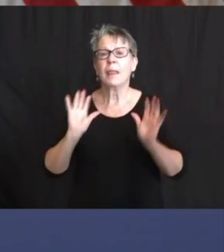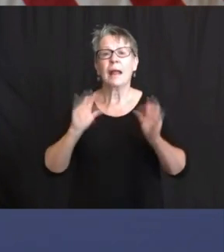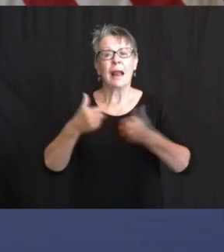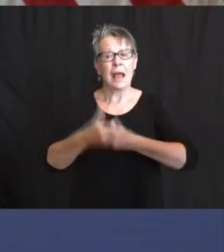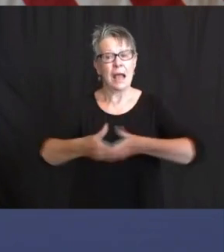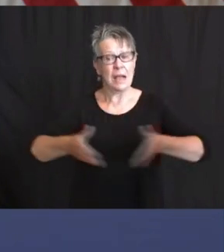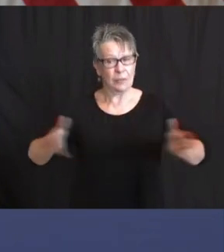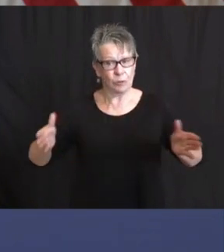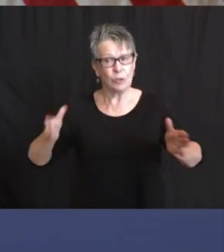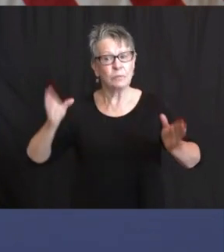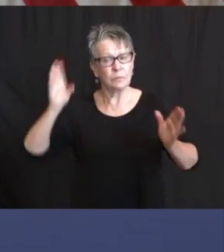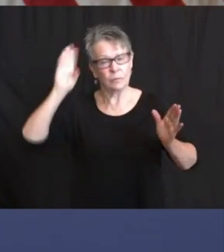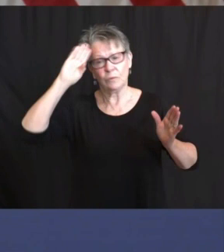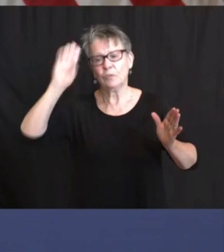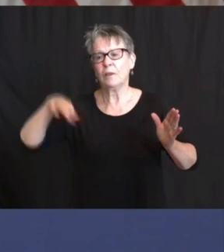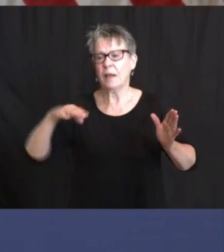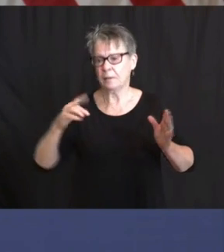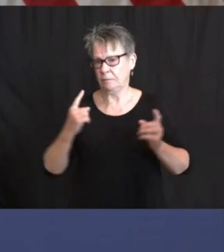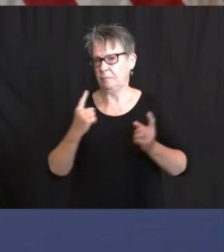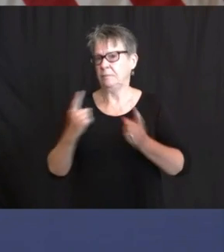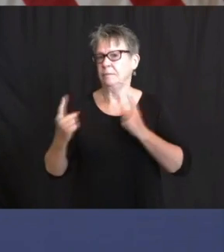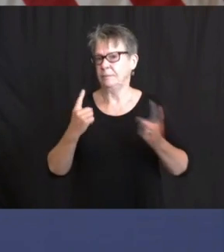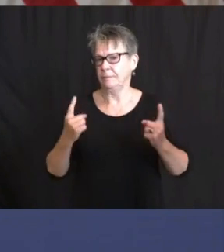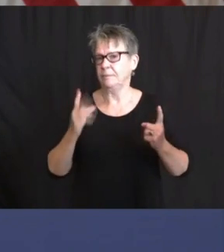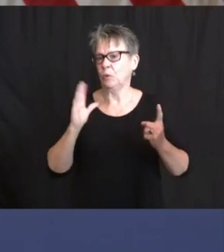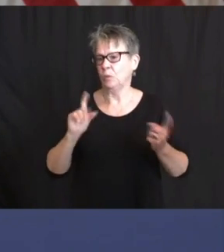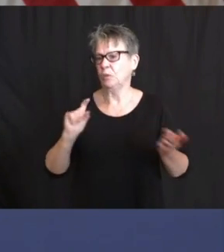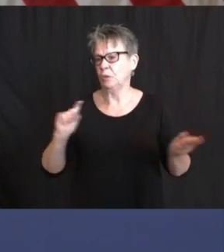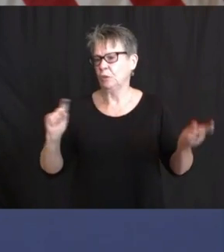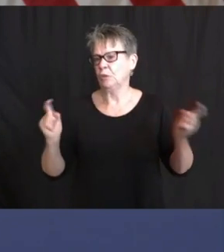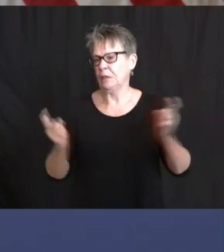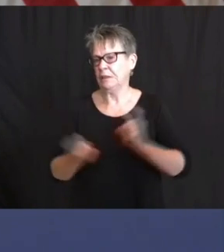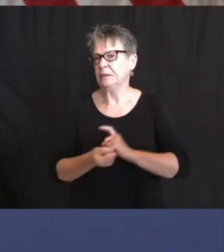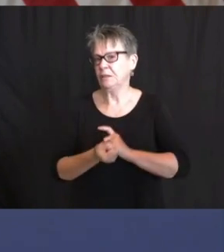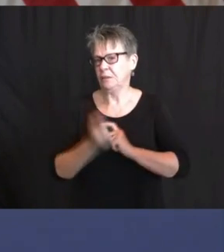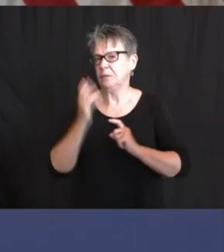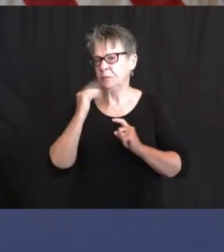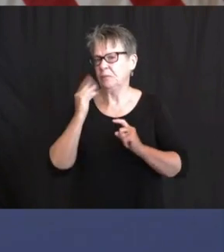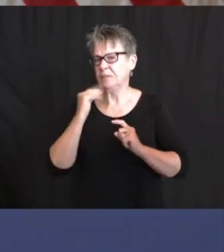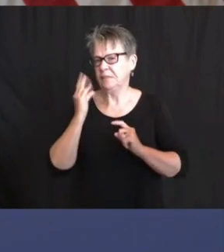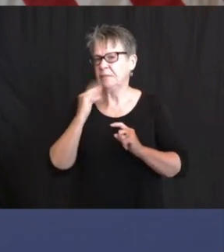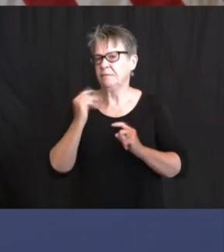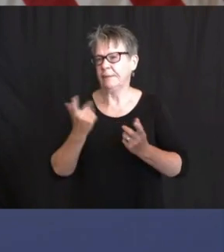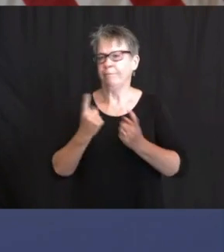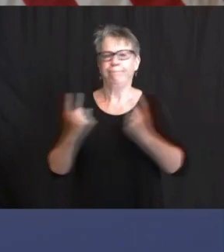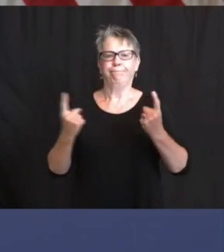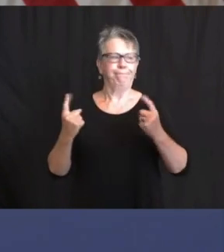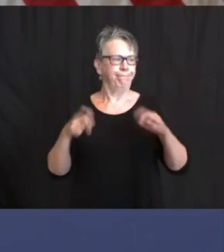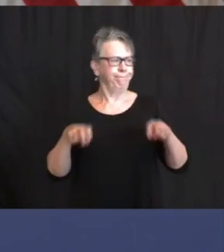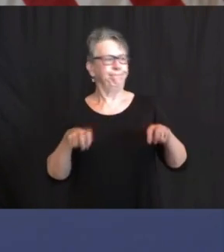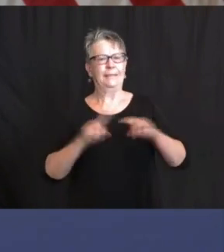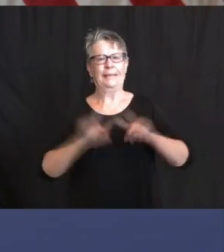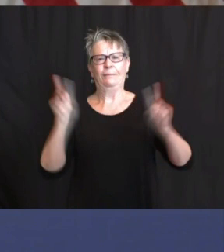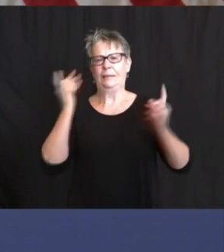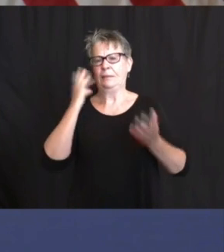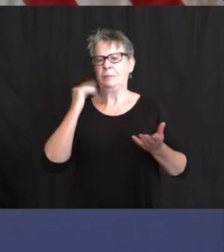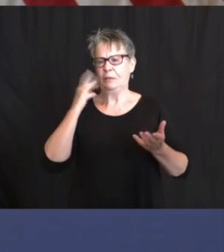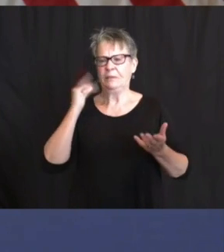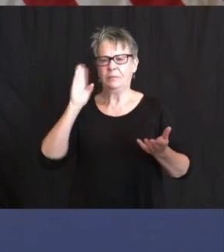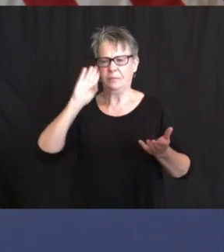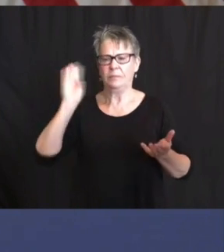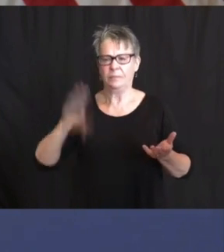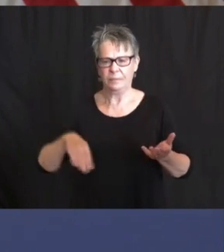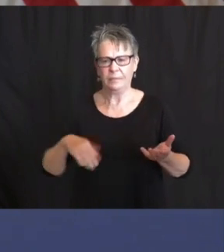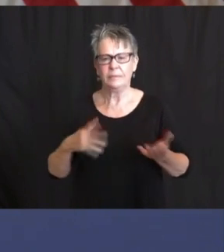classroom experience, but each college is going to need to, it's hard to have a maximum number because for some classrooms, the space might be the size of